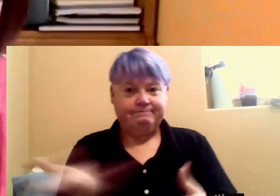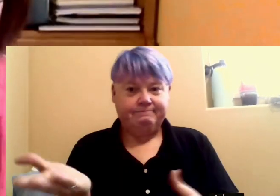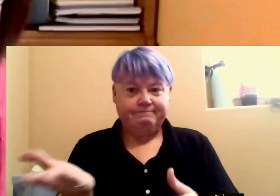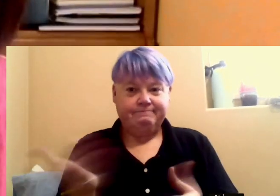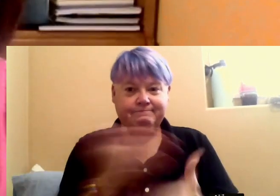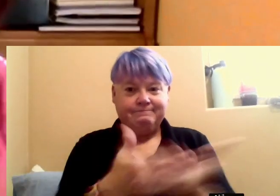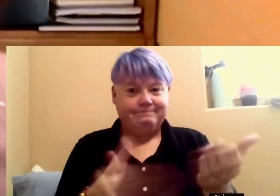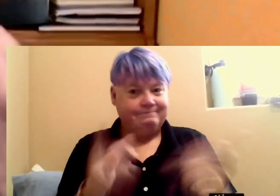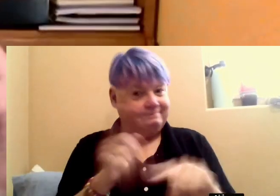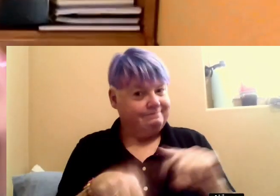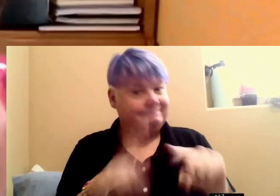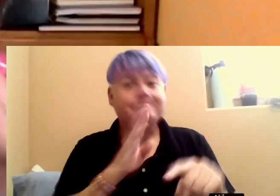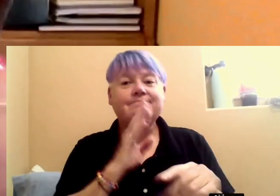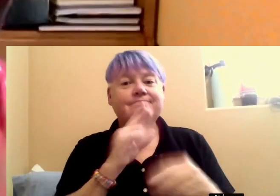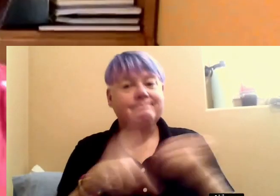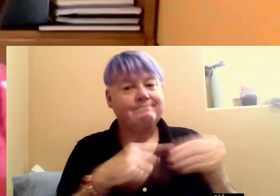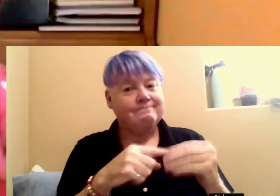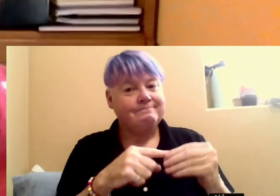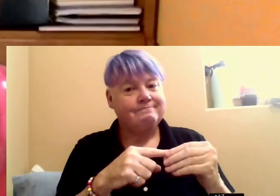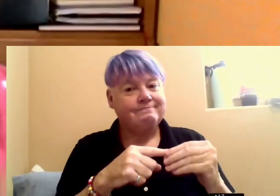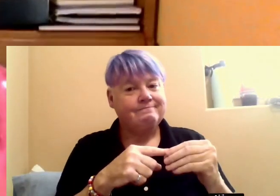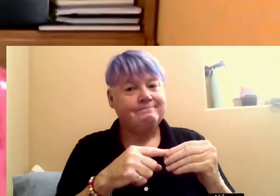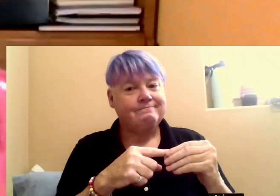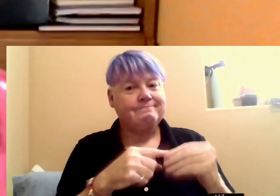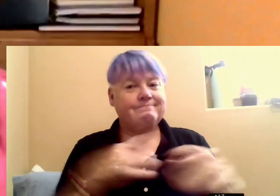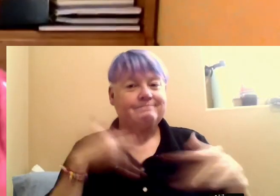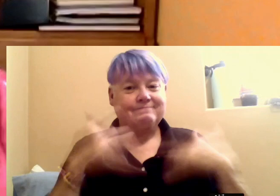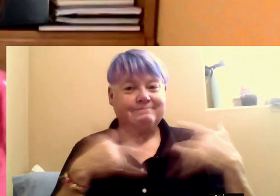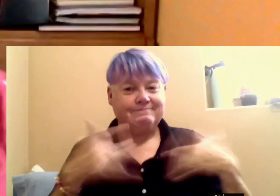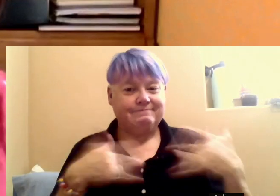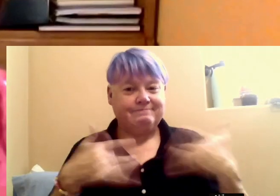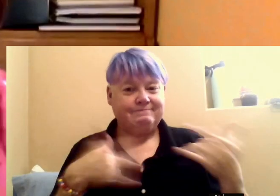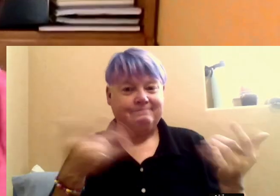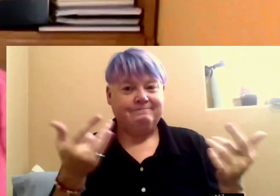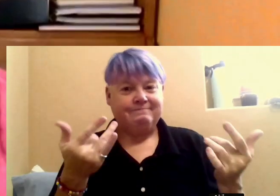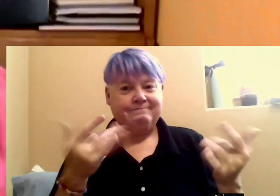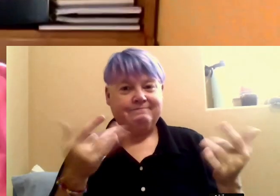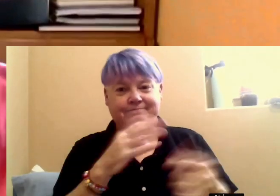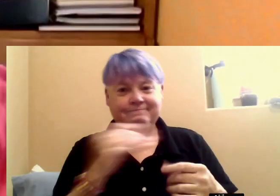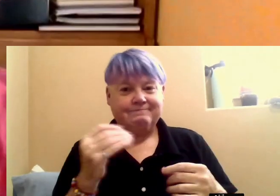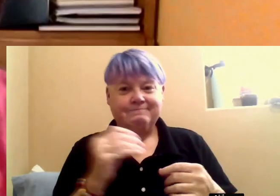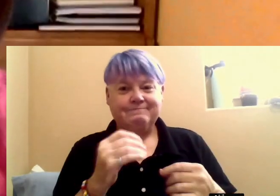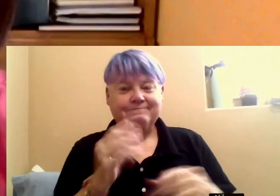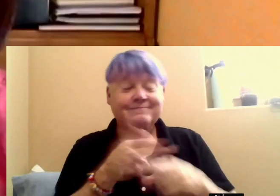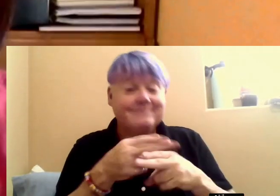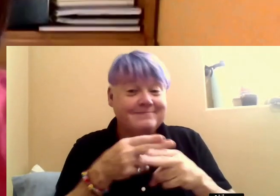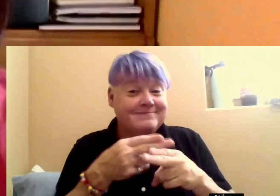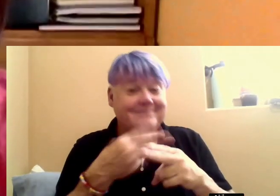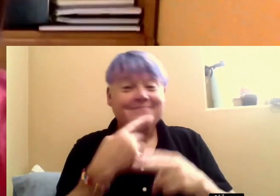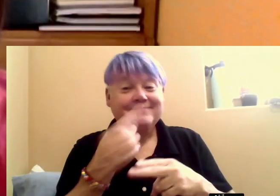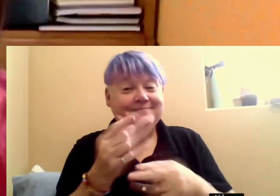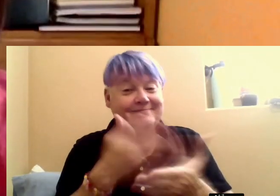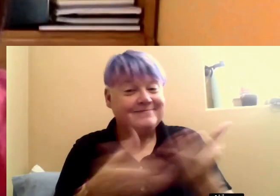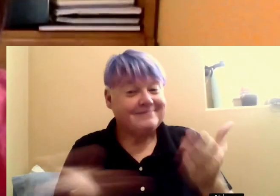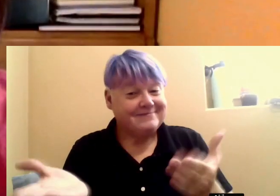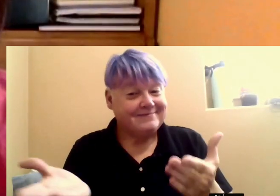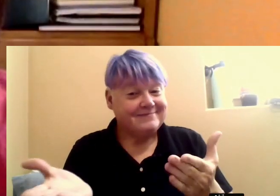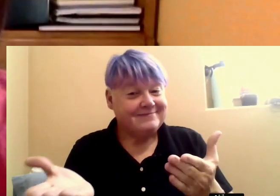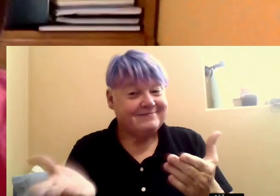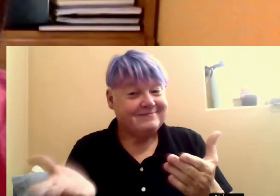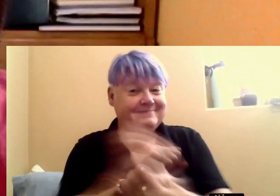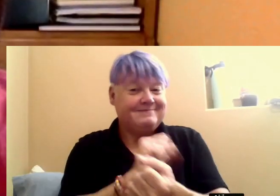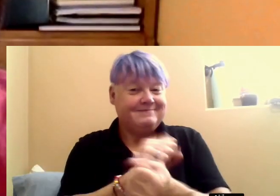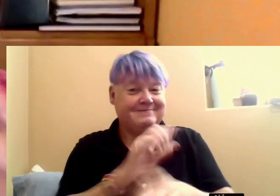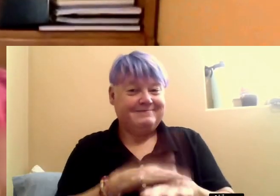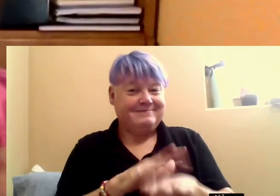can't talk about, but they've got me totally excited, and soon I'll be able to say some things I'm working on. But the things I'm working on that I'm